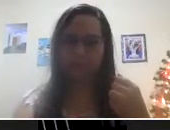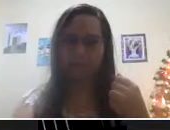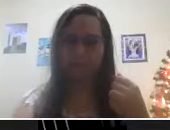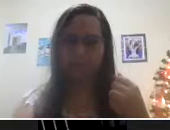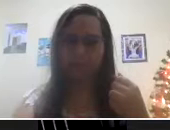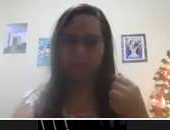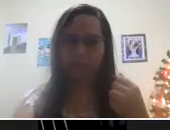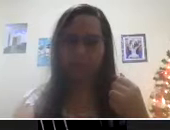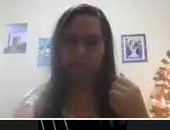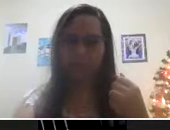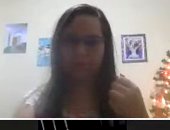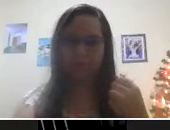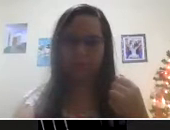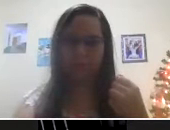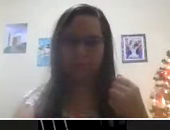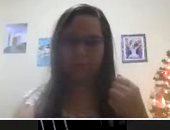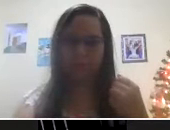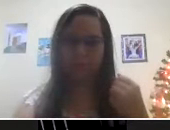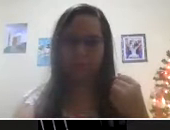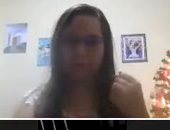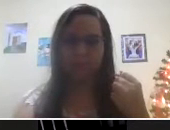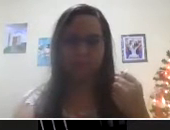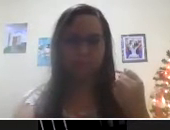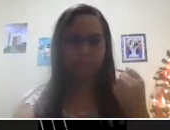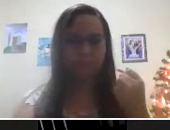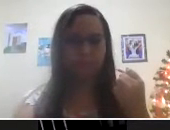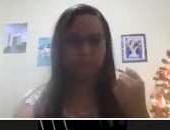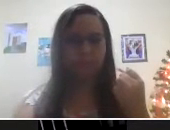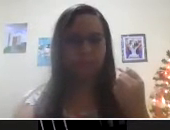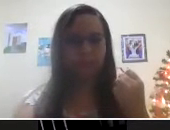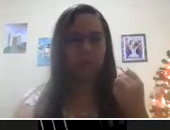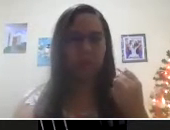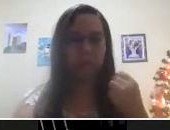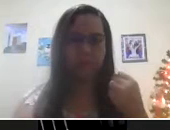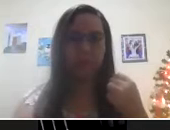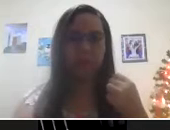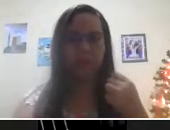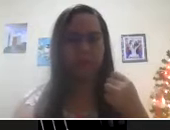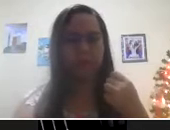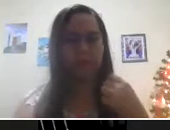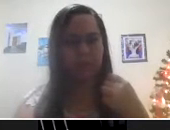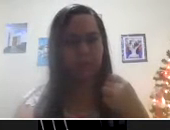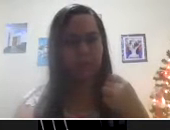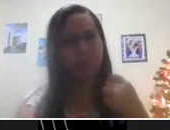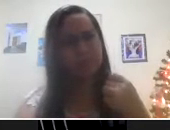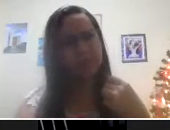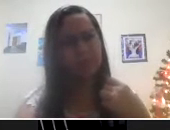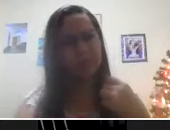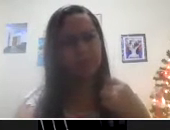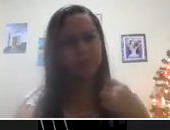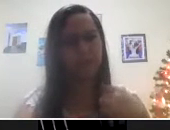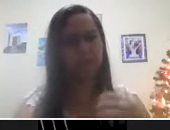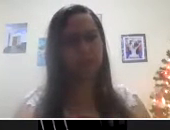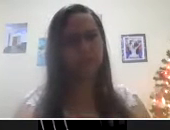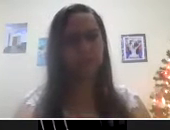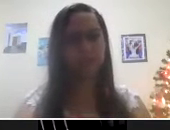color hair does Sharon have? What color of hair does Sharon have? Oh, yeah, that